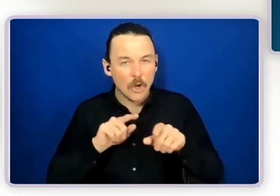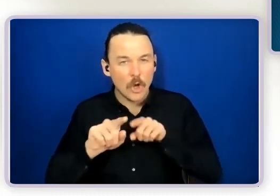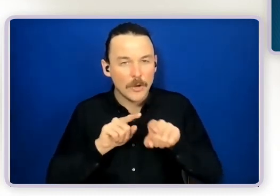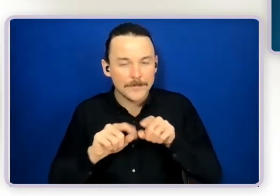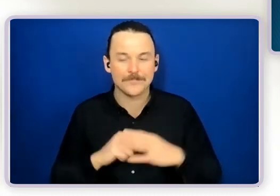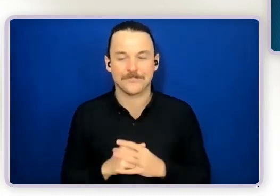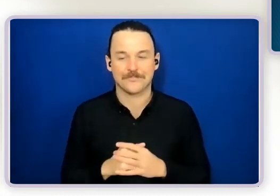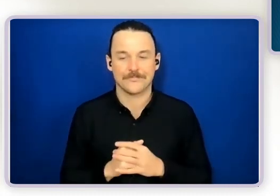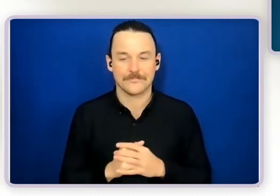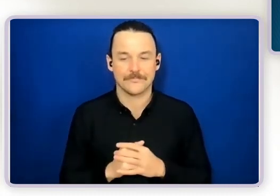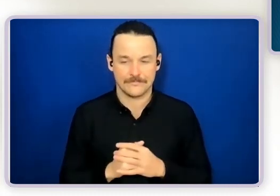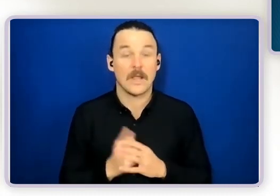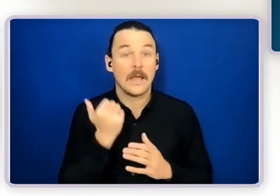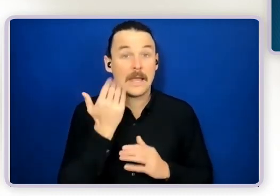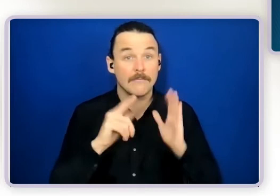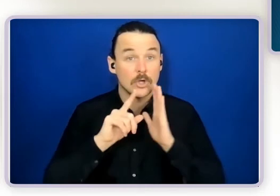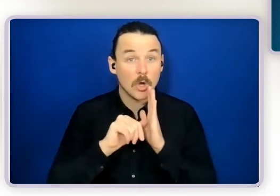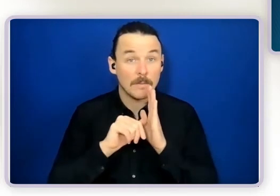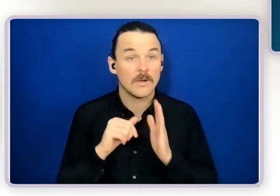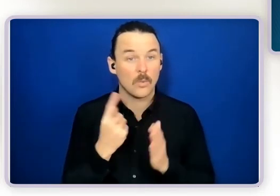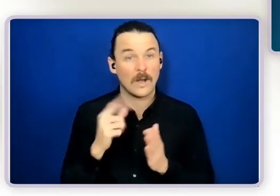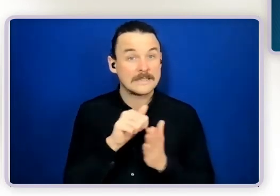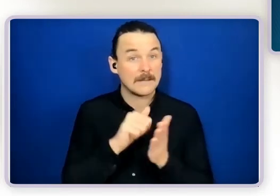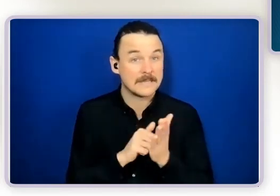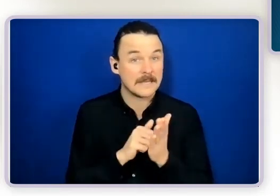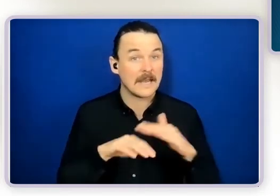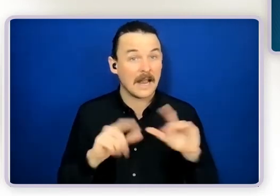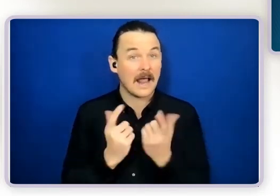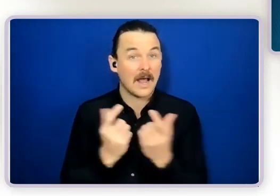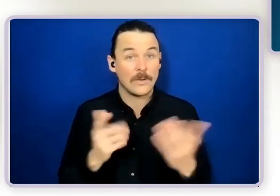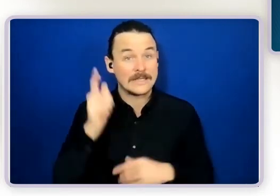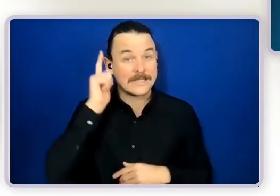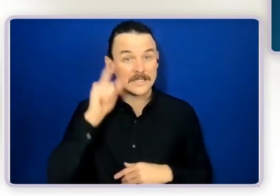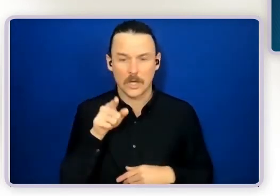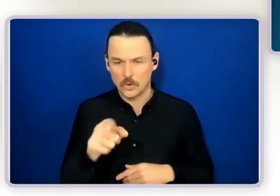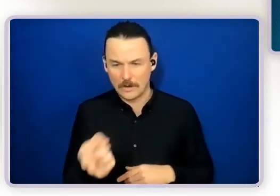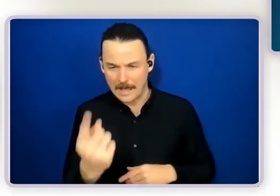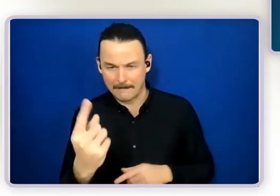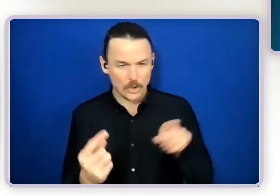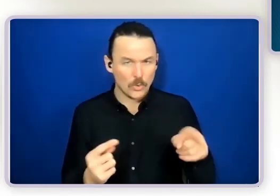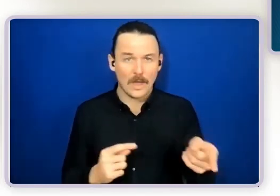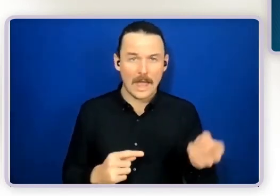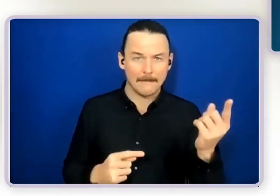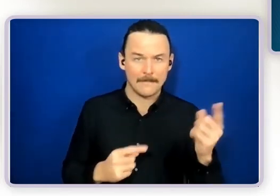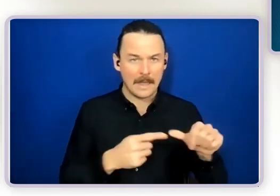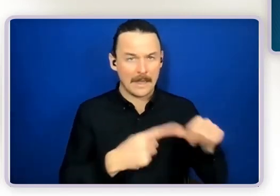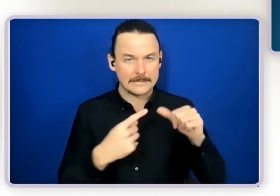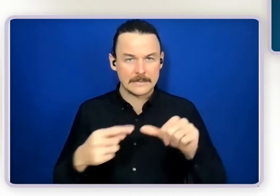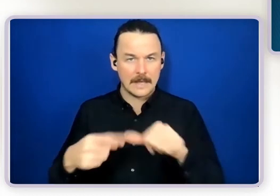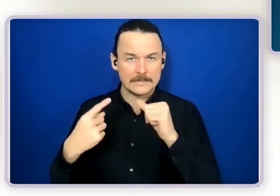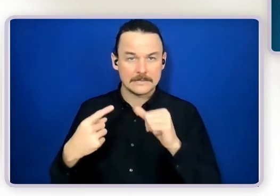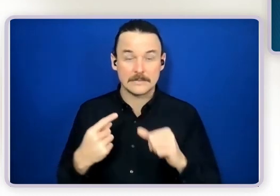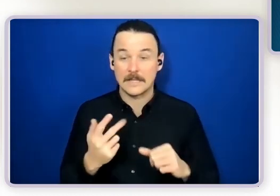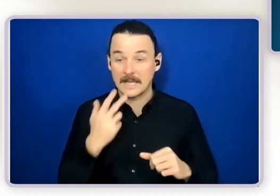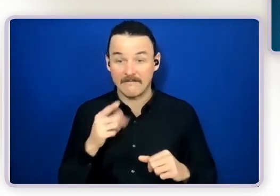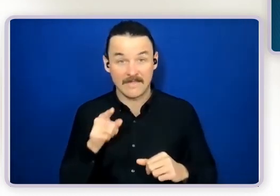teacher just calls out to people and makes them stand up and answer the question, every time that subject comes up and